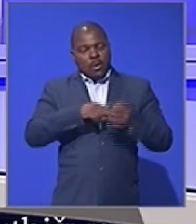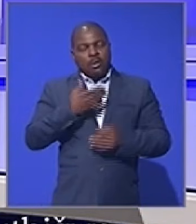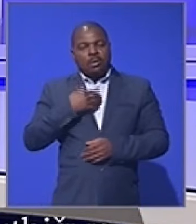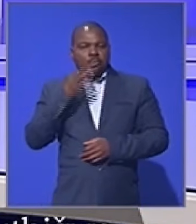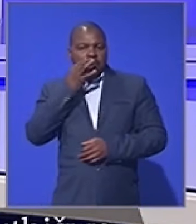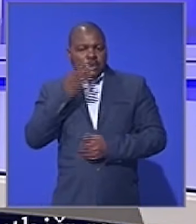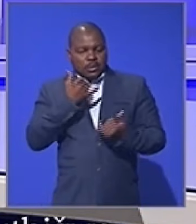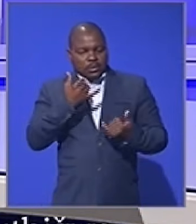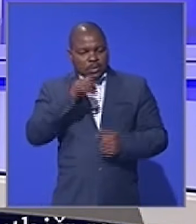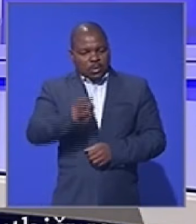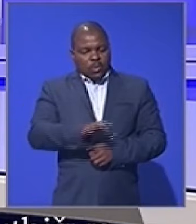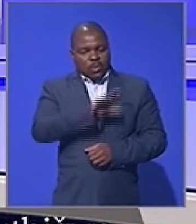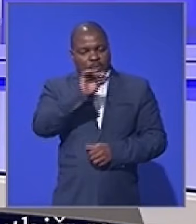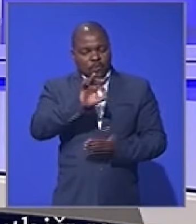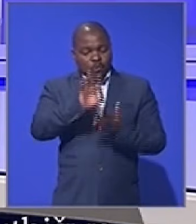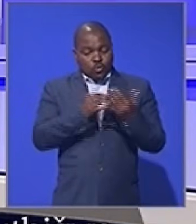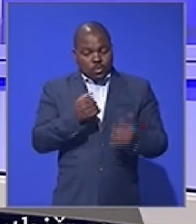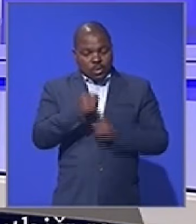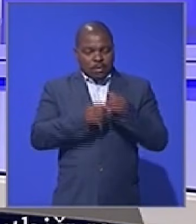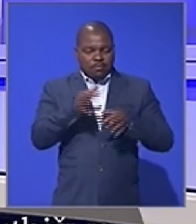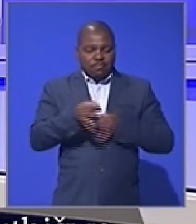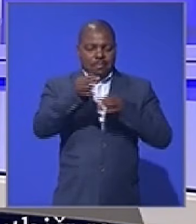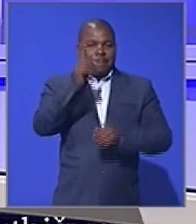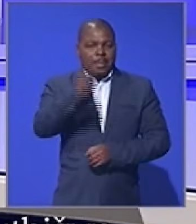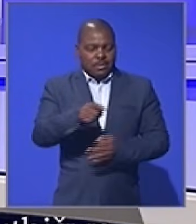dikgetho tša lenyaga di šuthišwe.